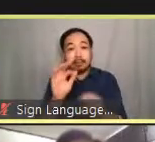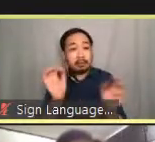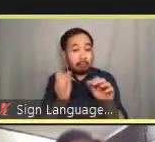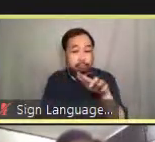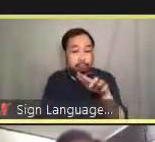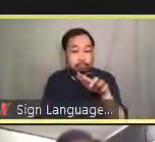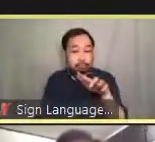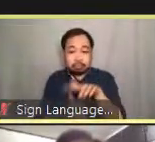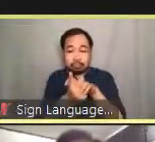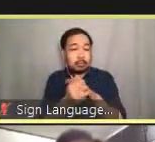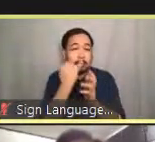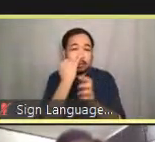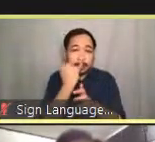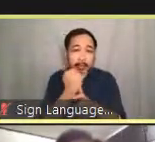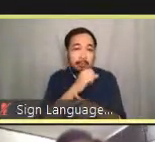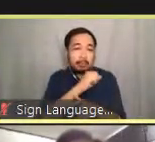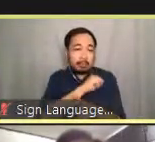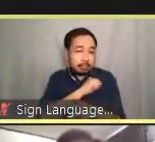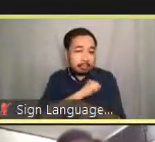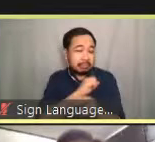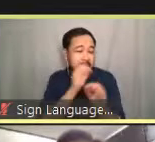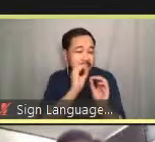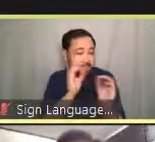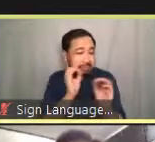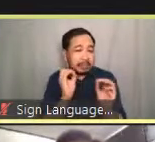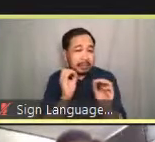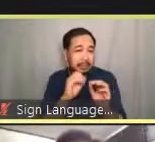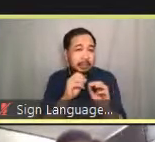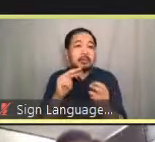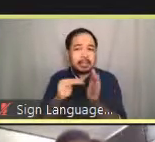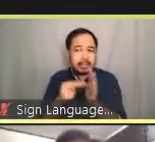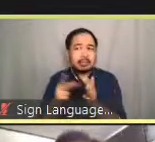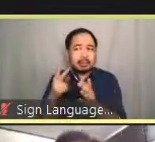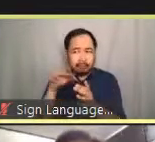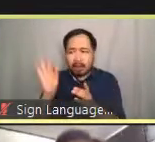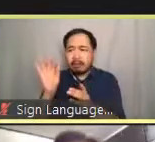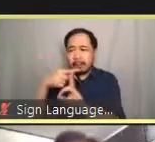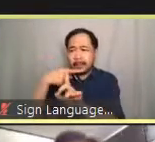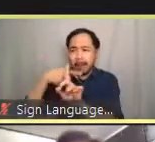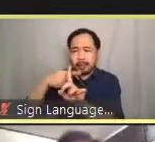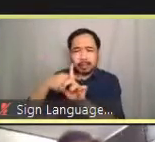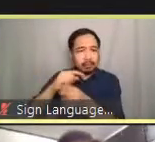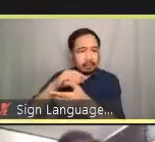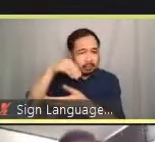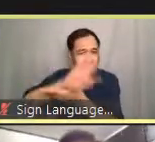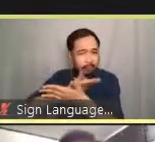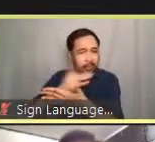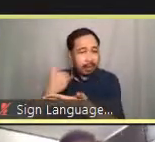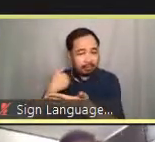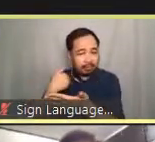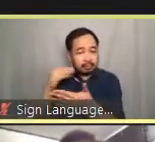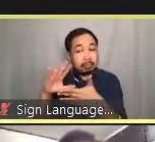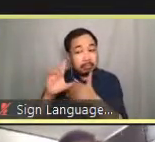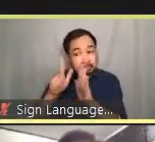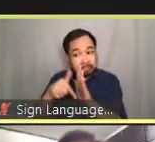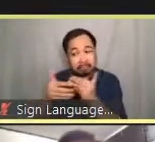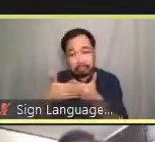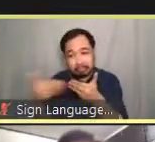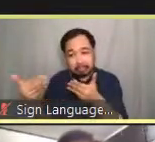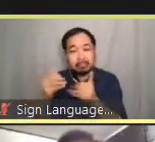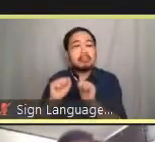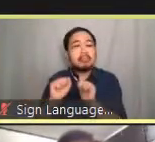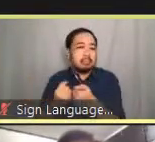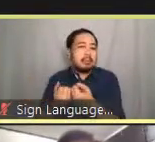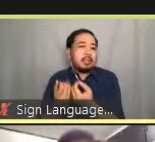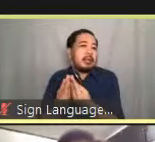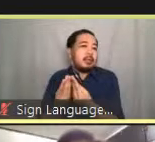at positive, gagaling po talaga, no? Majority po naman, tuloy-tuloy po silang nagiging asymptomatic.